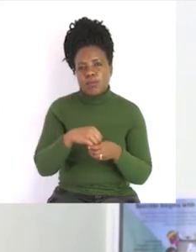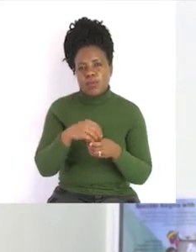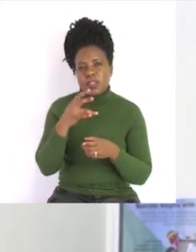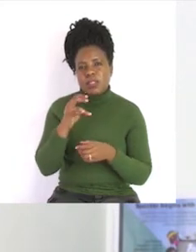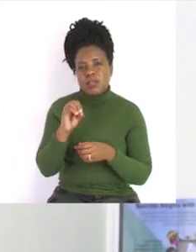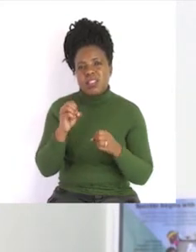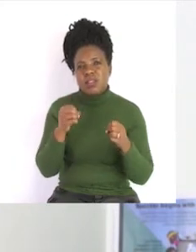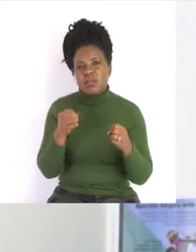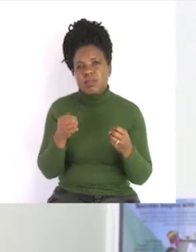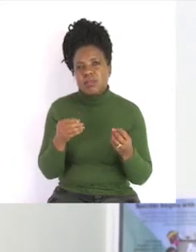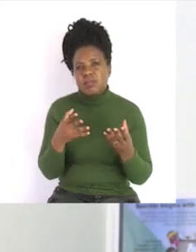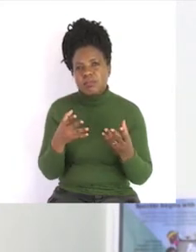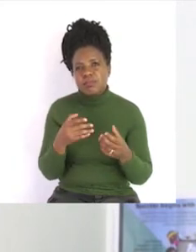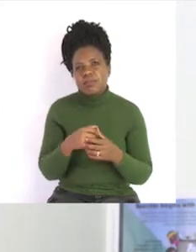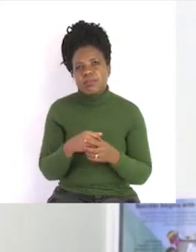you think?